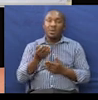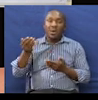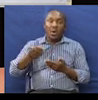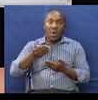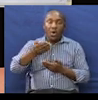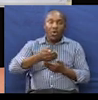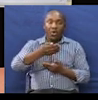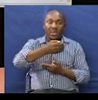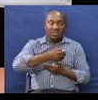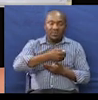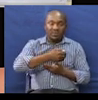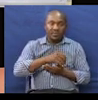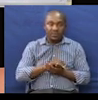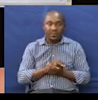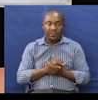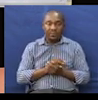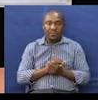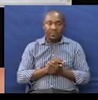collective